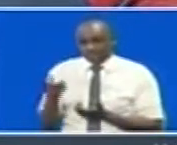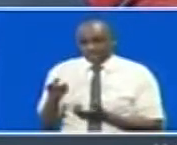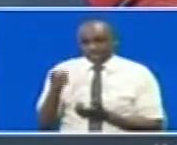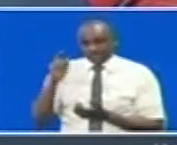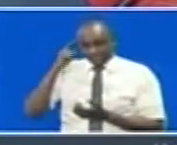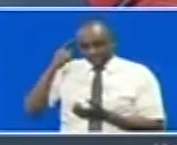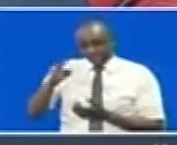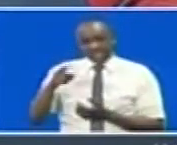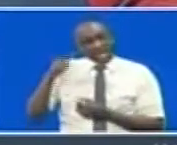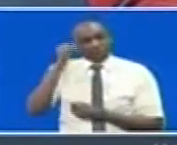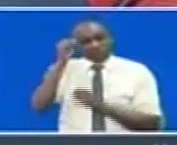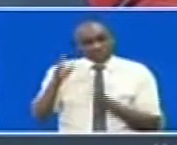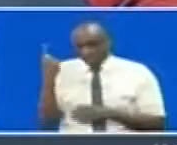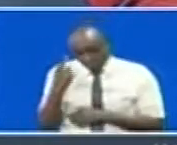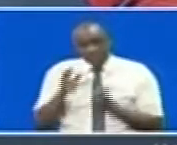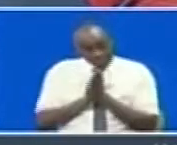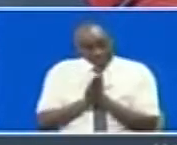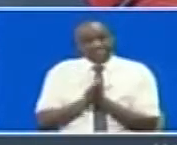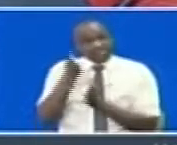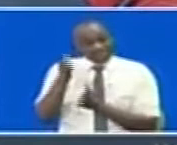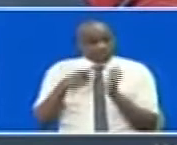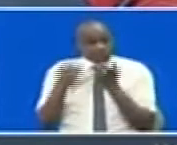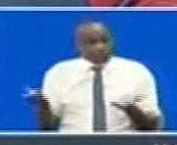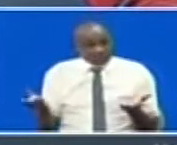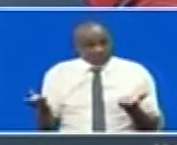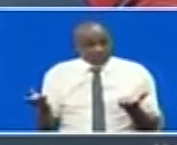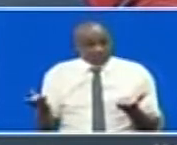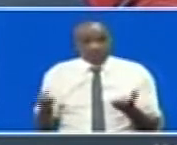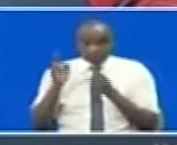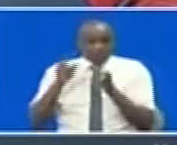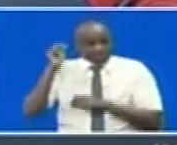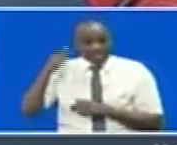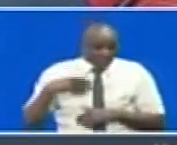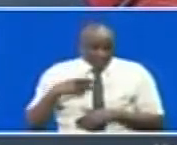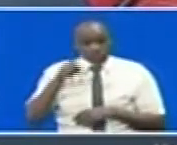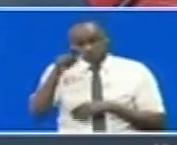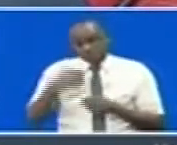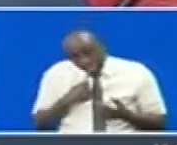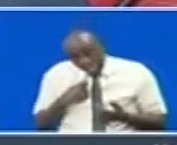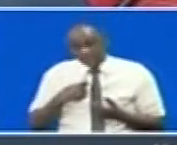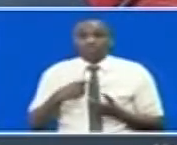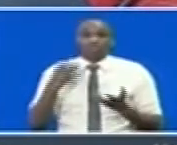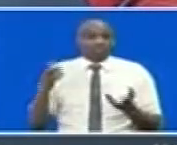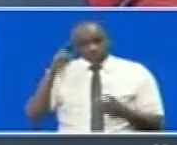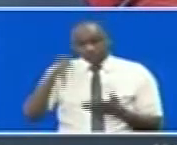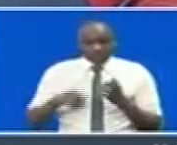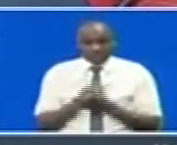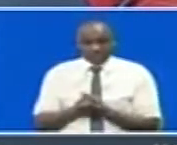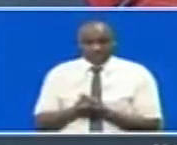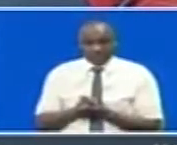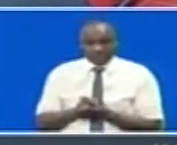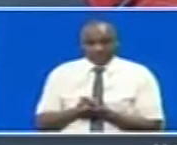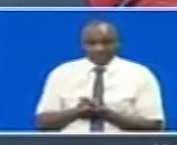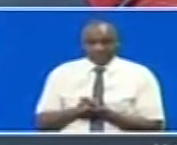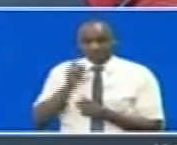way, it's not just for politicians, but it also sets a precedent for ordinary Kenyans like you, like me. So, if so-and-so can